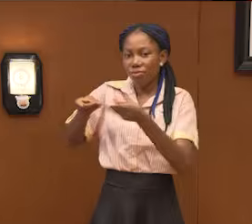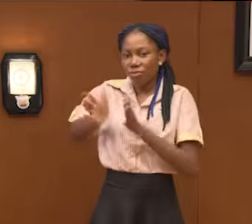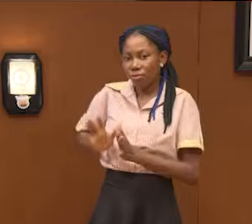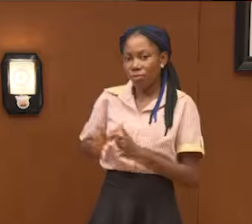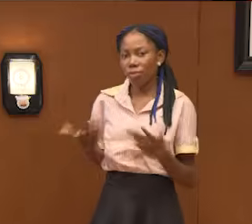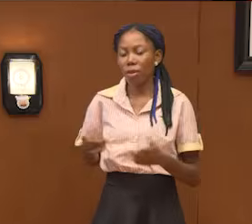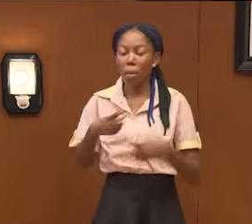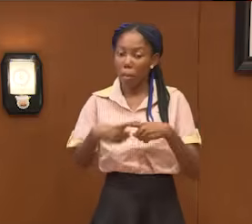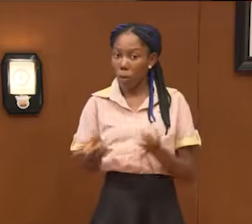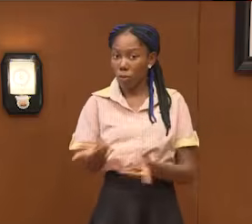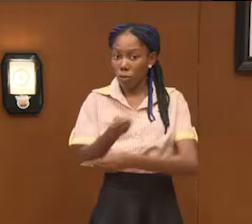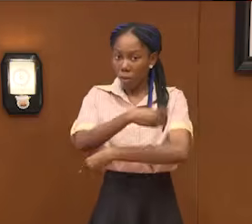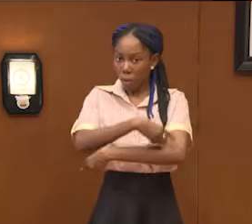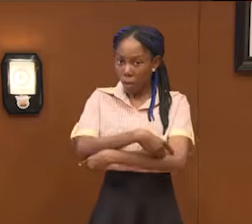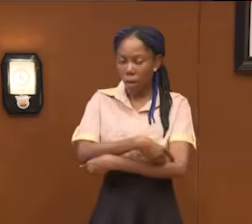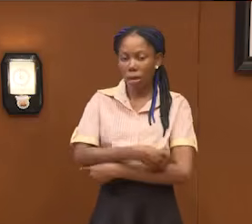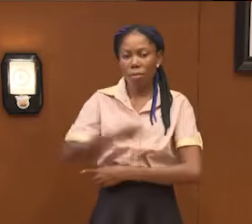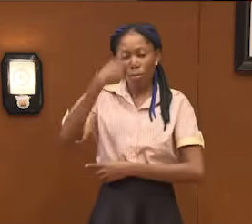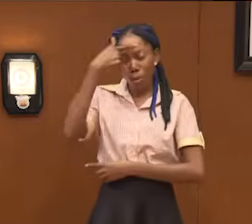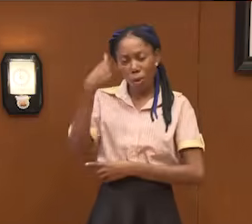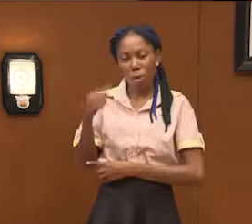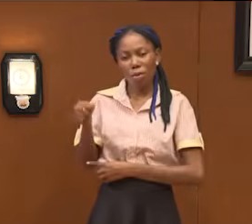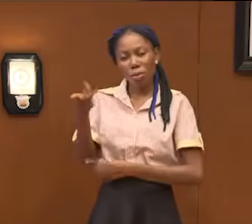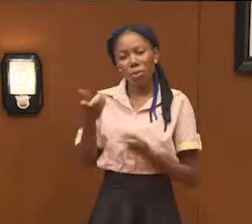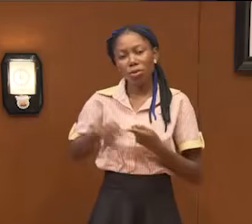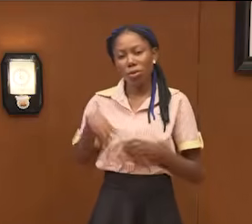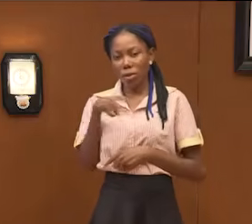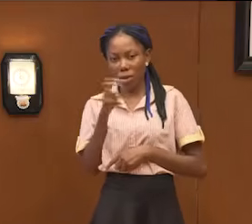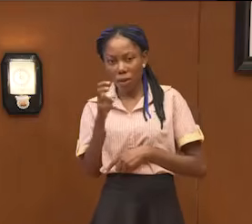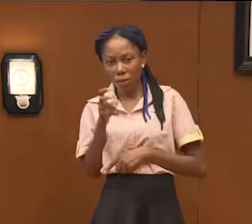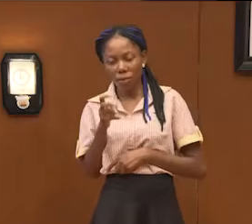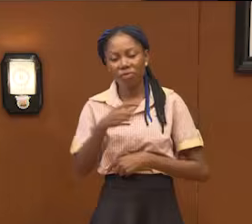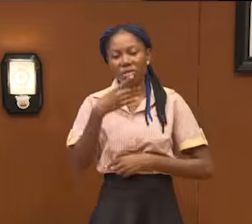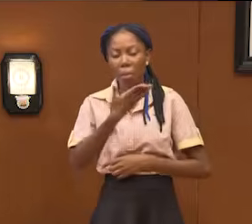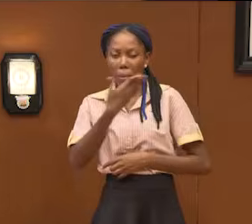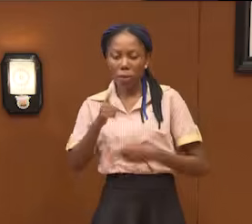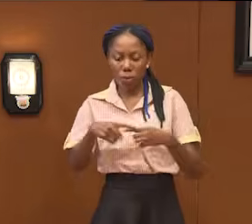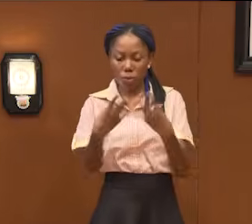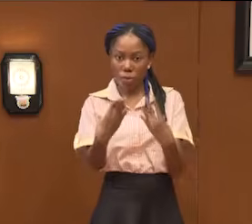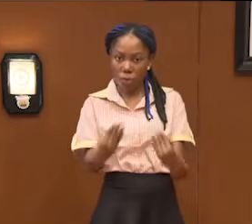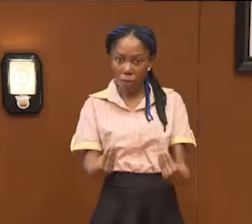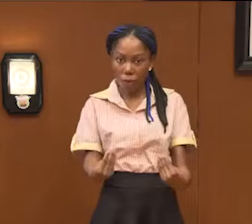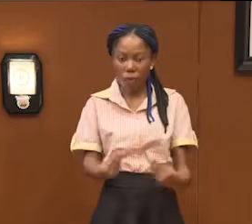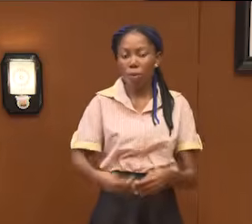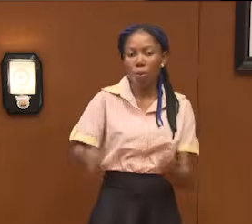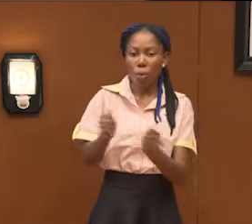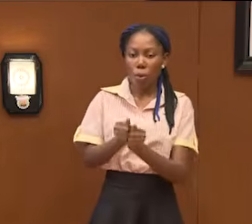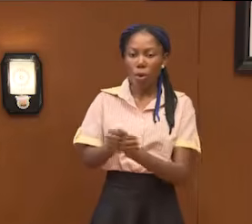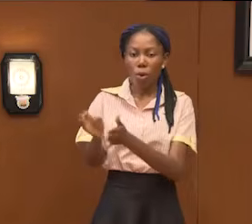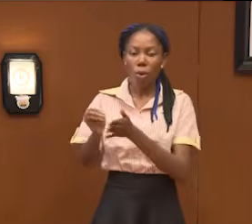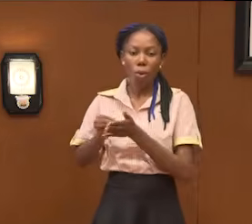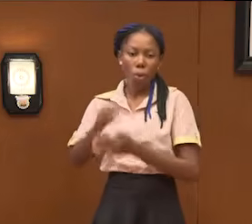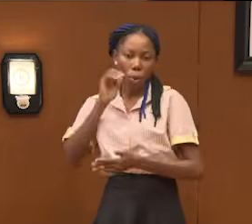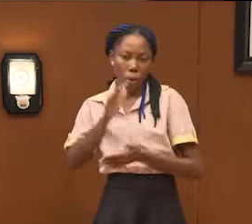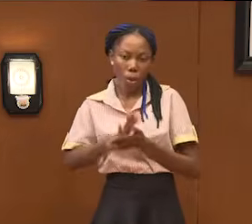So I said, okay, but today, because I wanted to travel with my boss, he said, no, let me settle this matter. This is my house, and I'm ready to